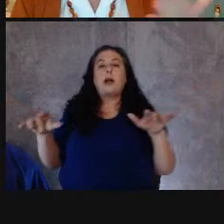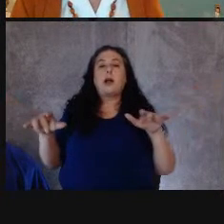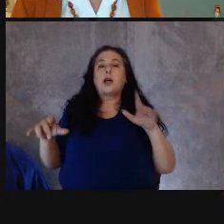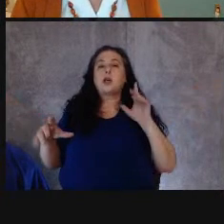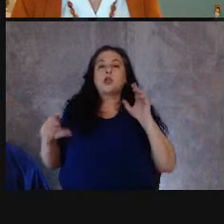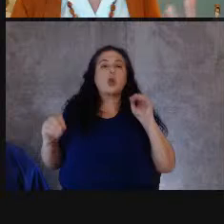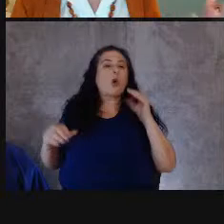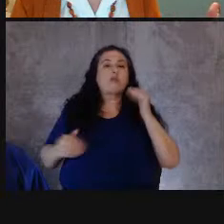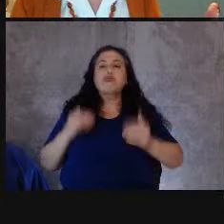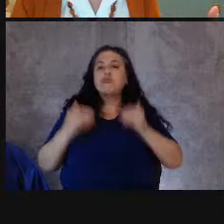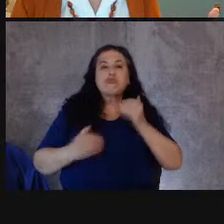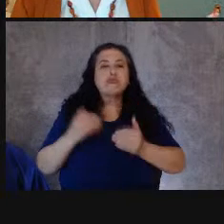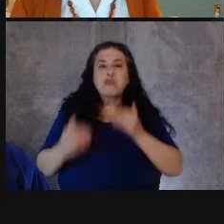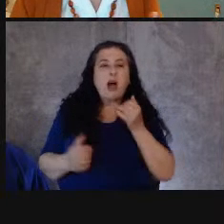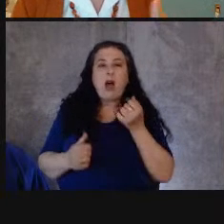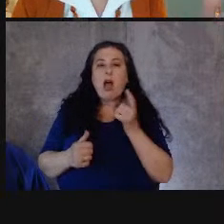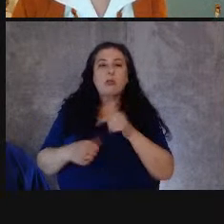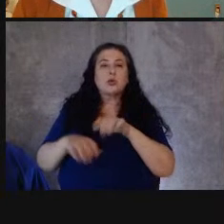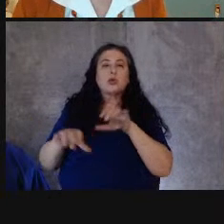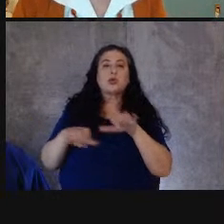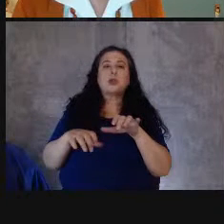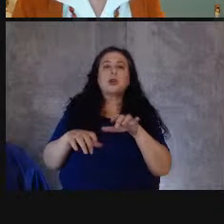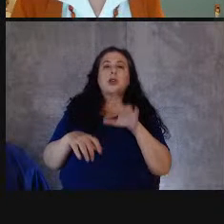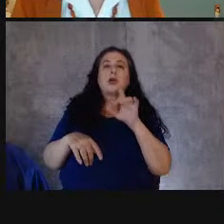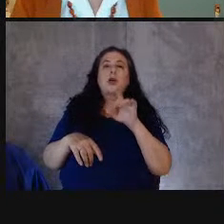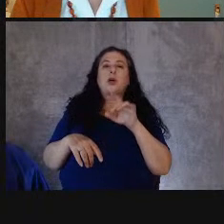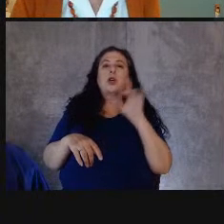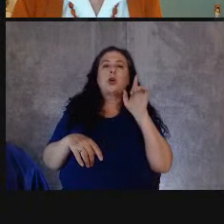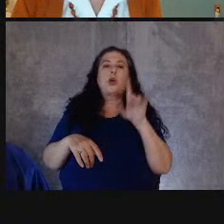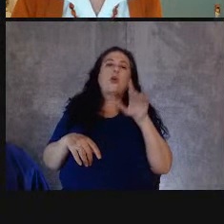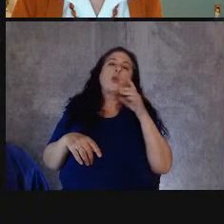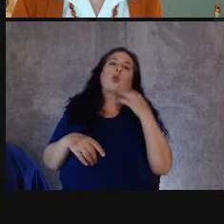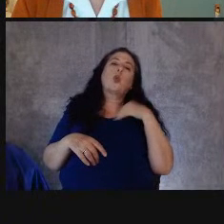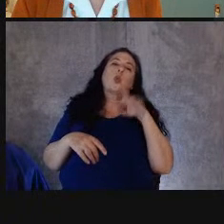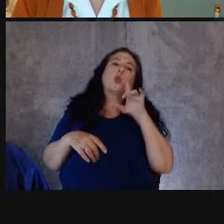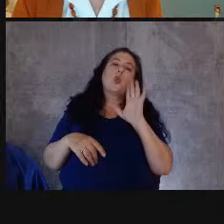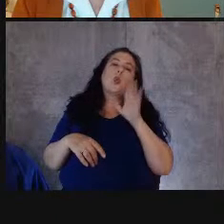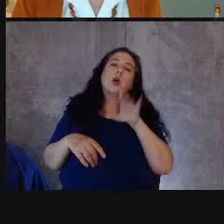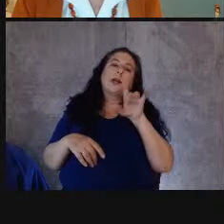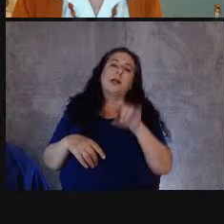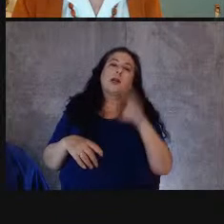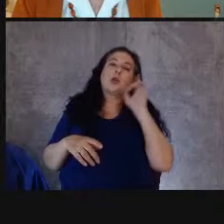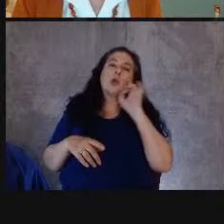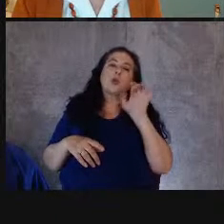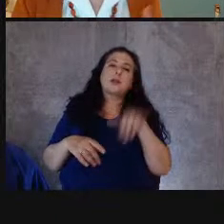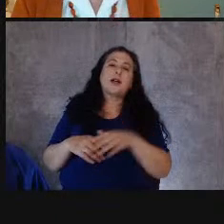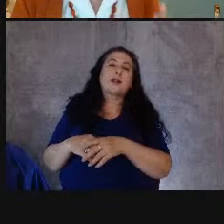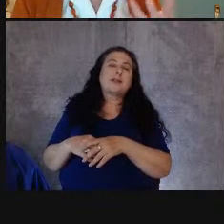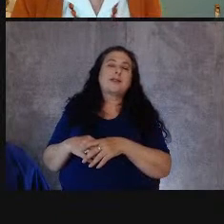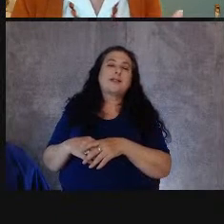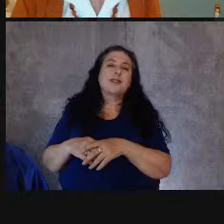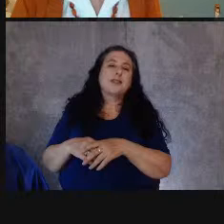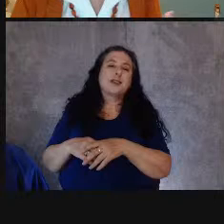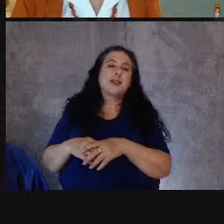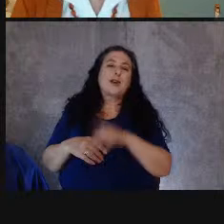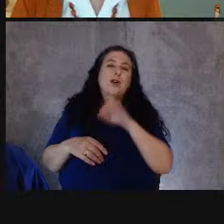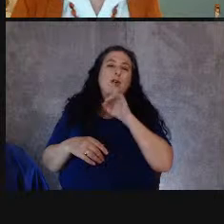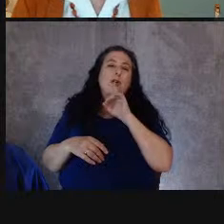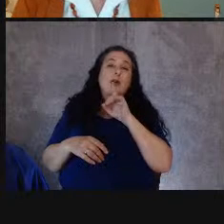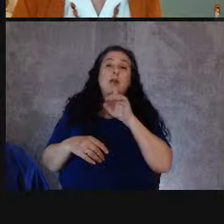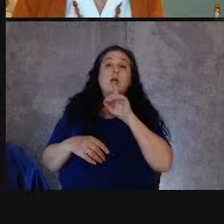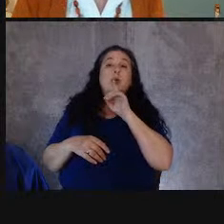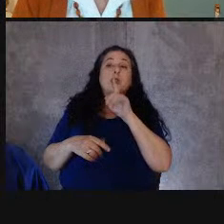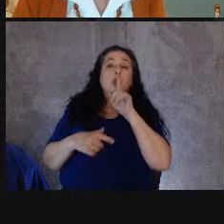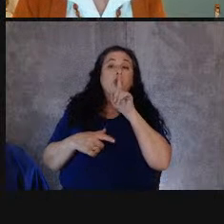vigorous that I don't think you could help but notice that there was, this kind of real interest and